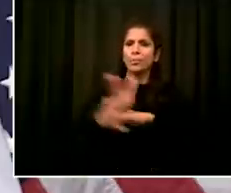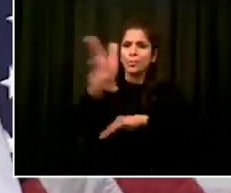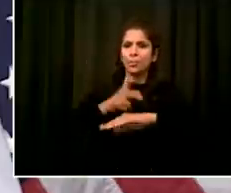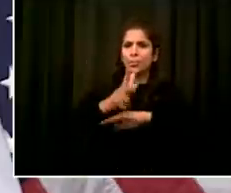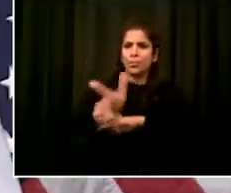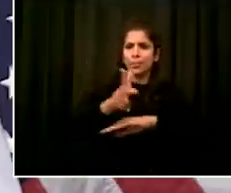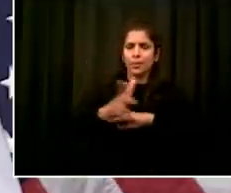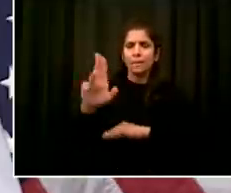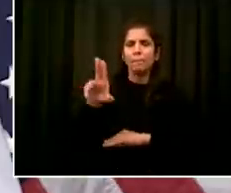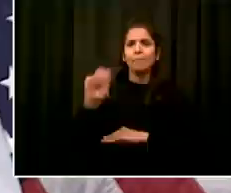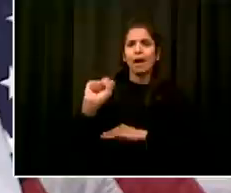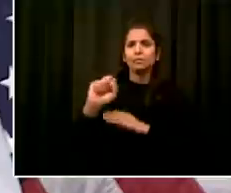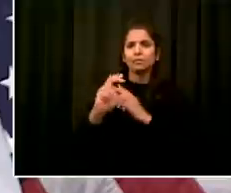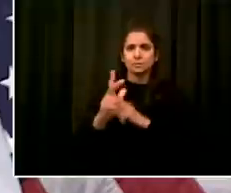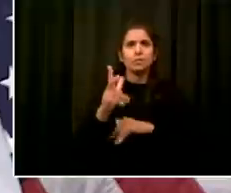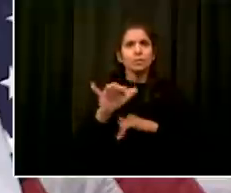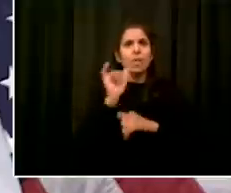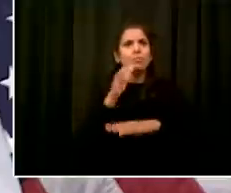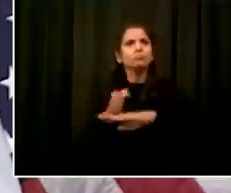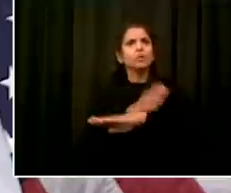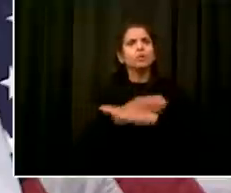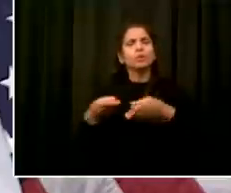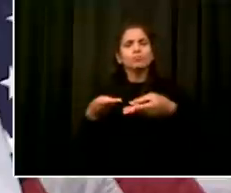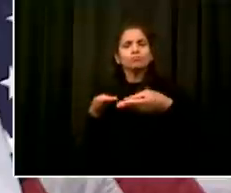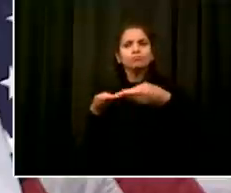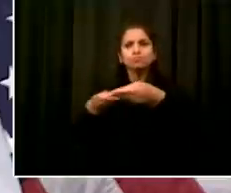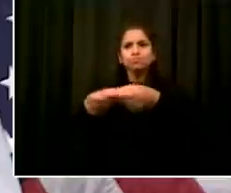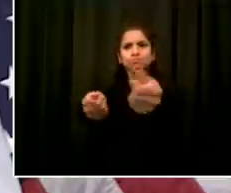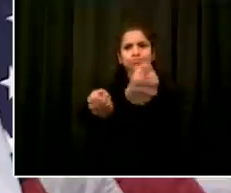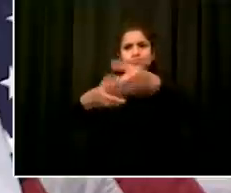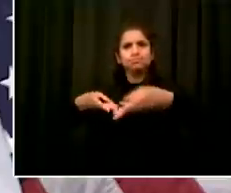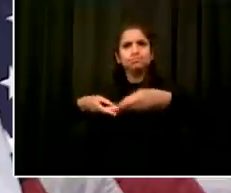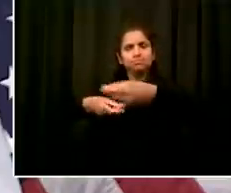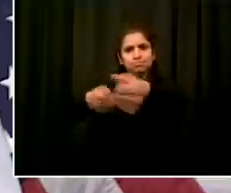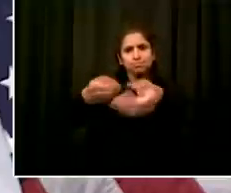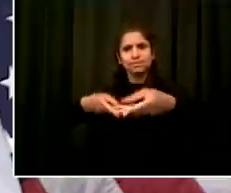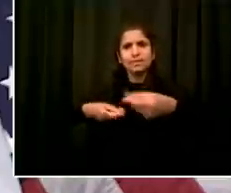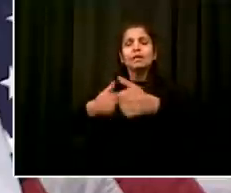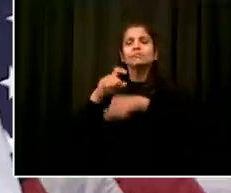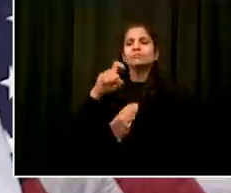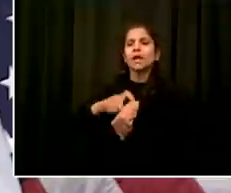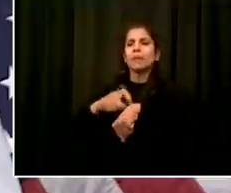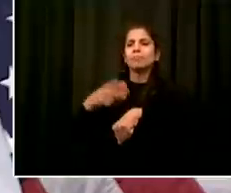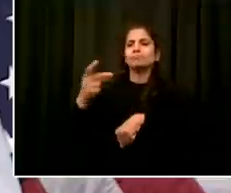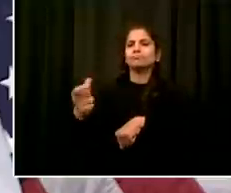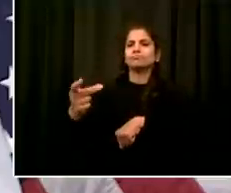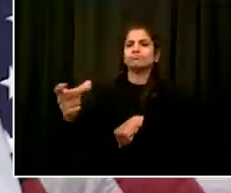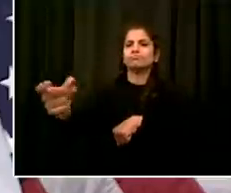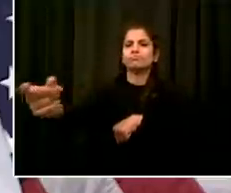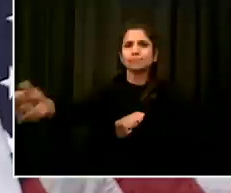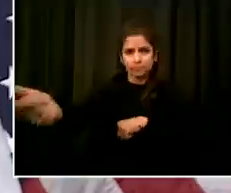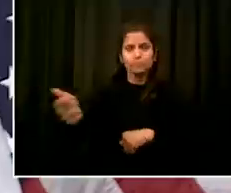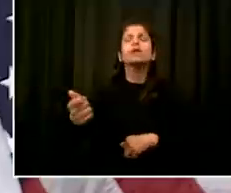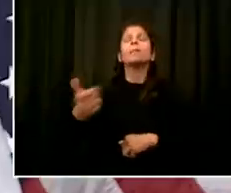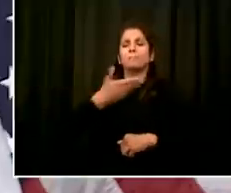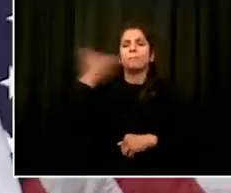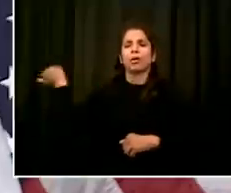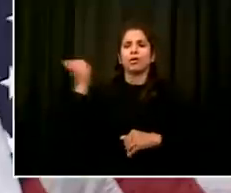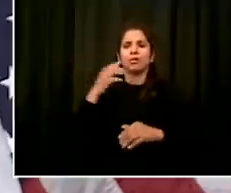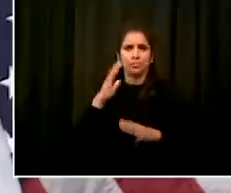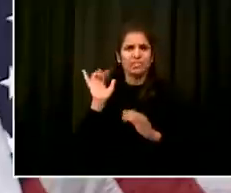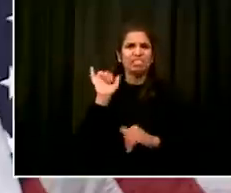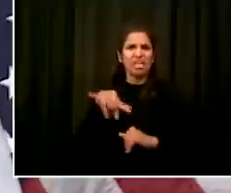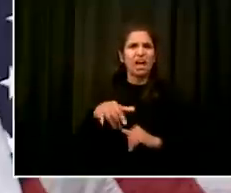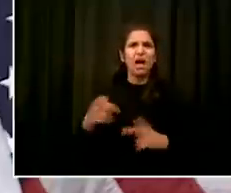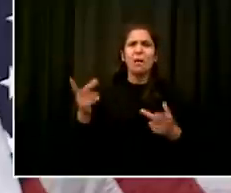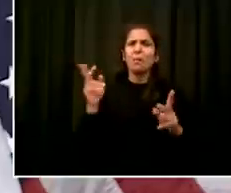I'll have more to say on that as we can get through these, you know, next days, obviously. But we do want to absolutely deepen